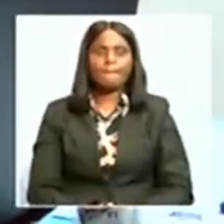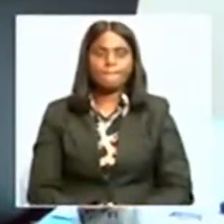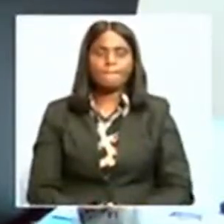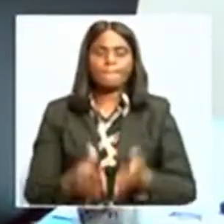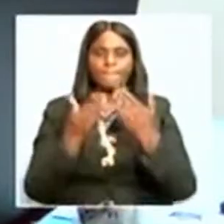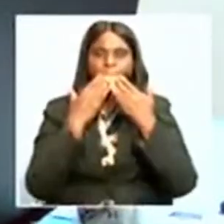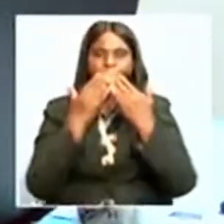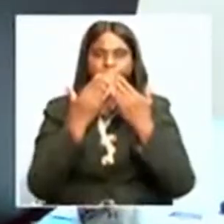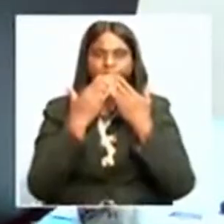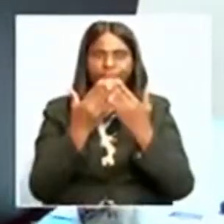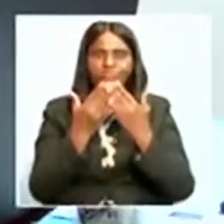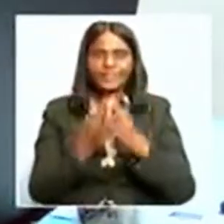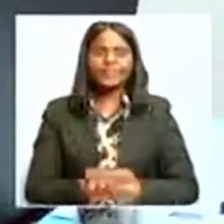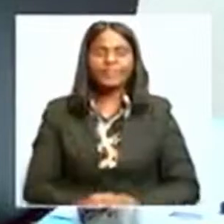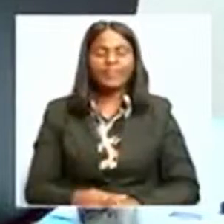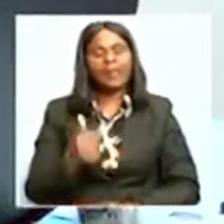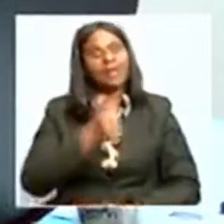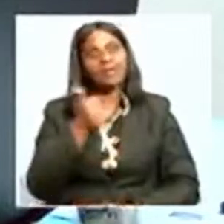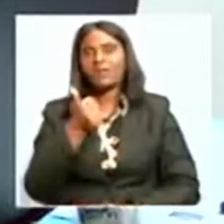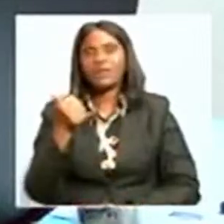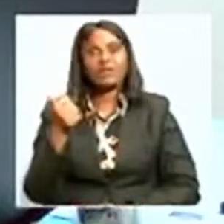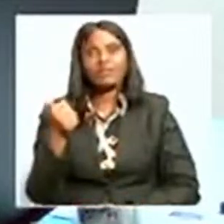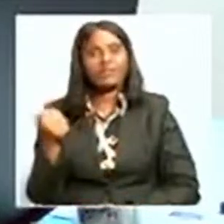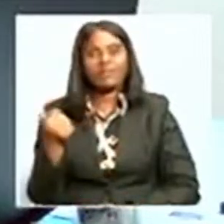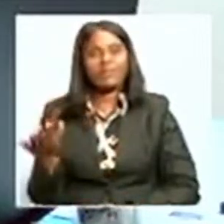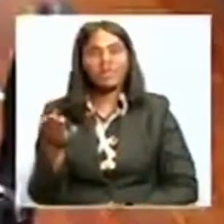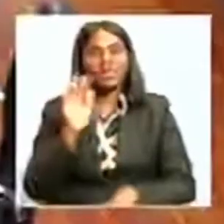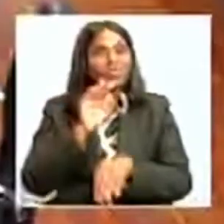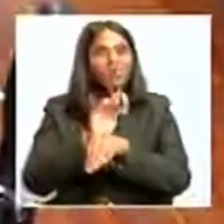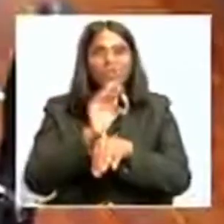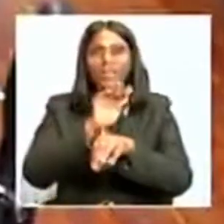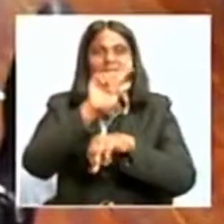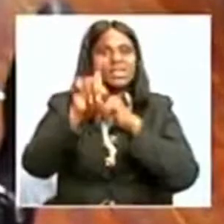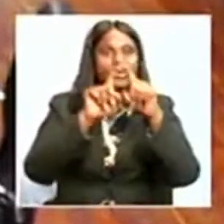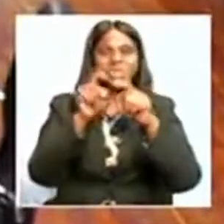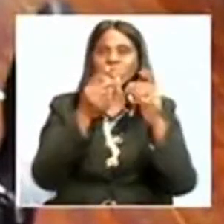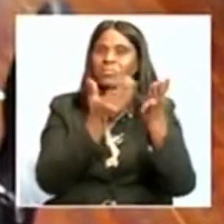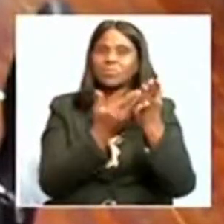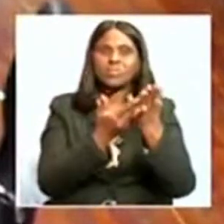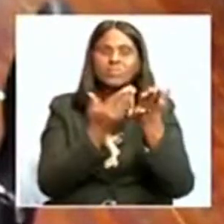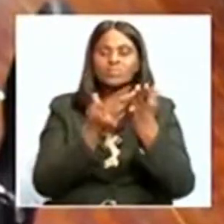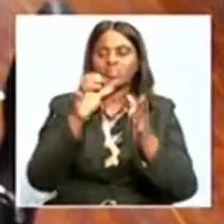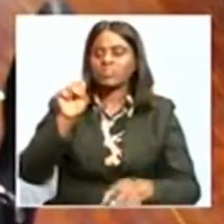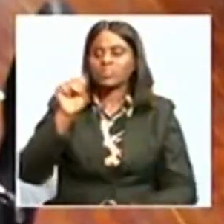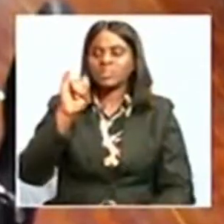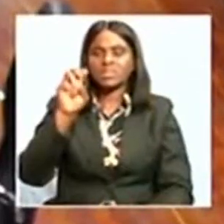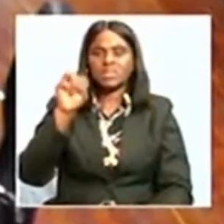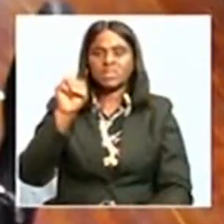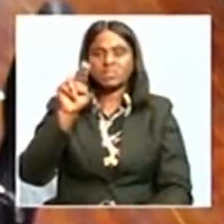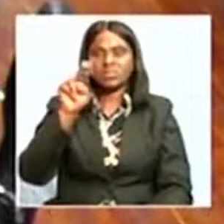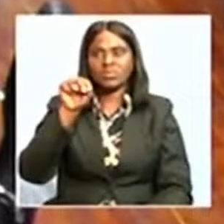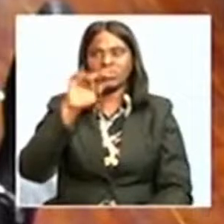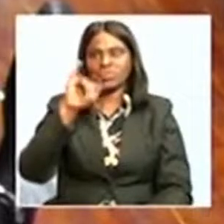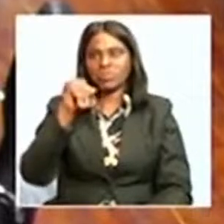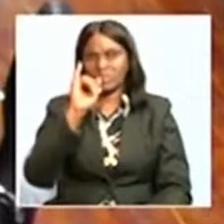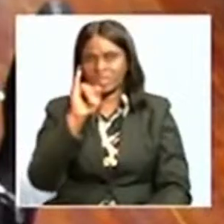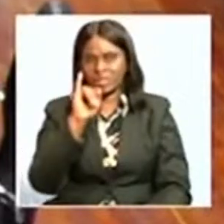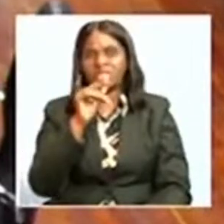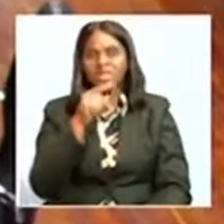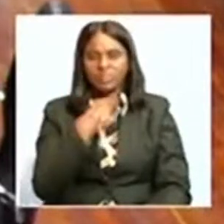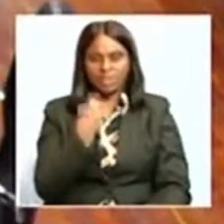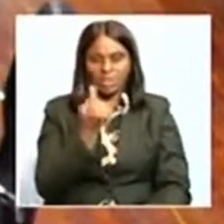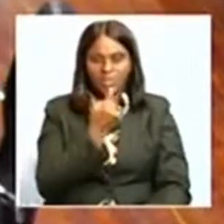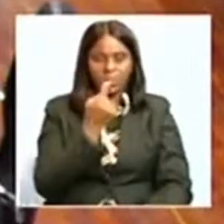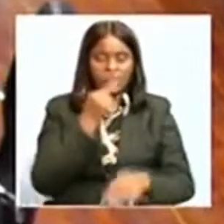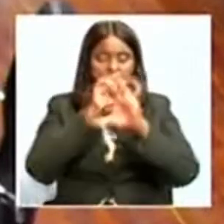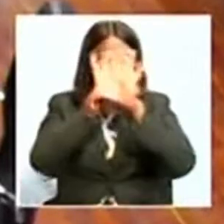Thank you. Thank you. Any other comments, questions on this one? Honorable Smushi? Maybe just